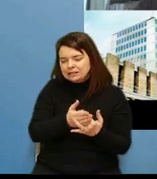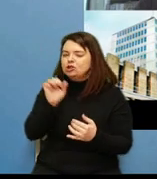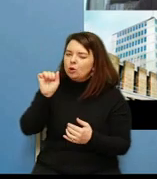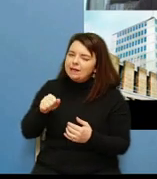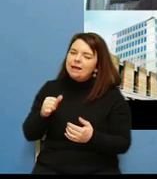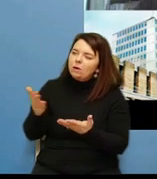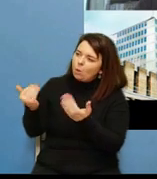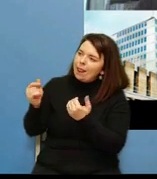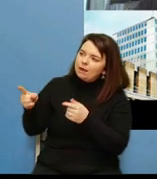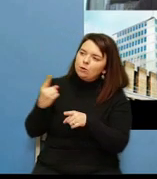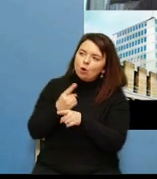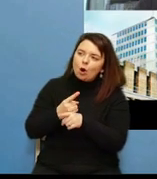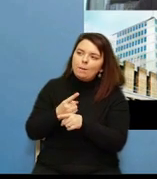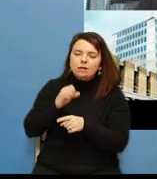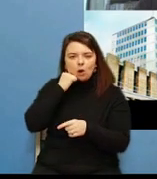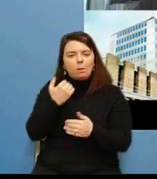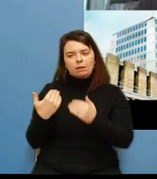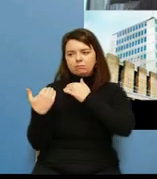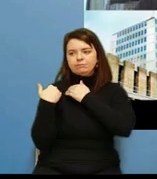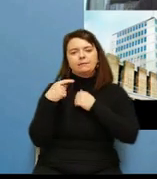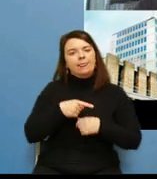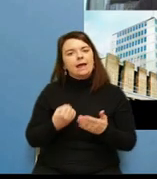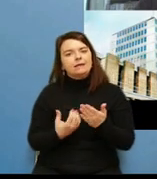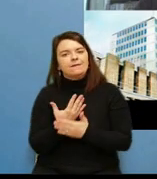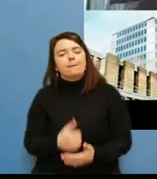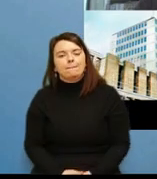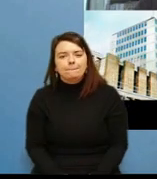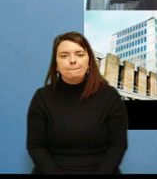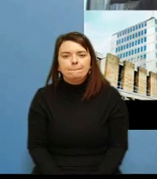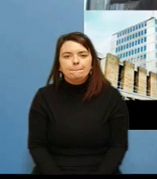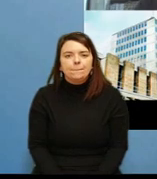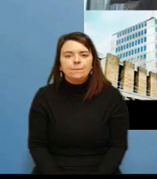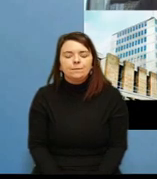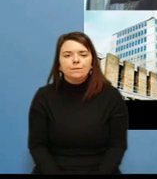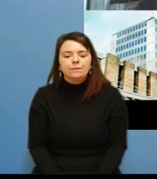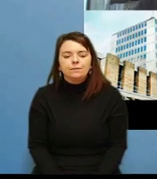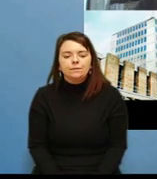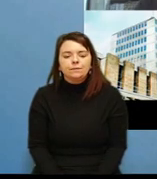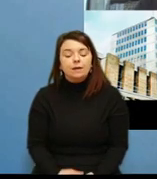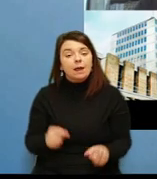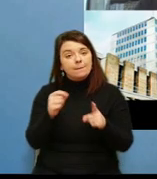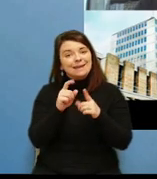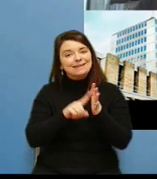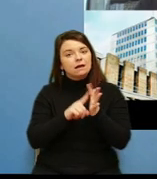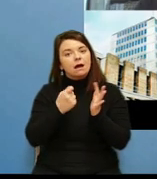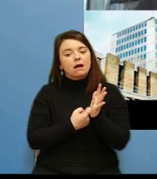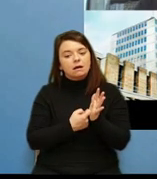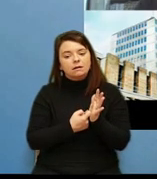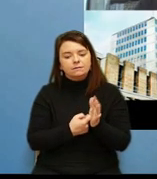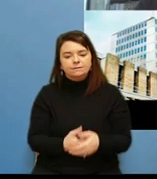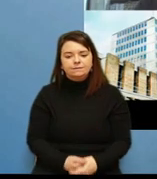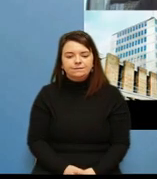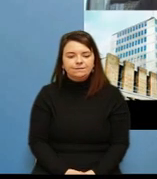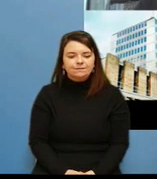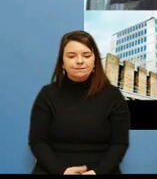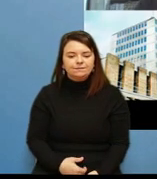people can access it. So I really welcome your comments and thoughts, and I'll take those away as we develop it. Yeah, many